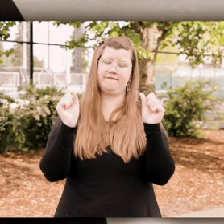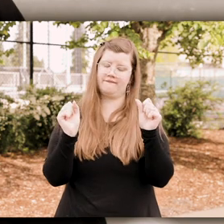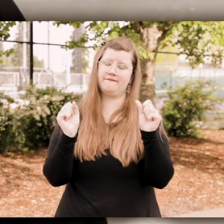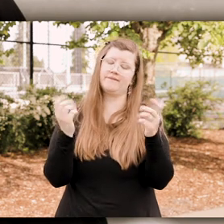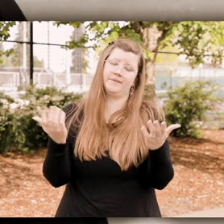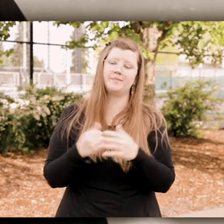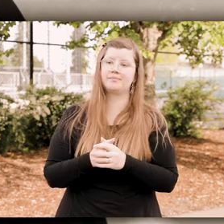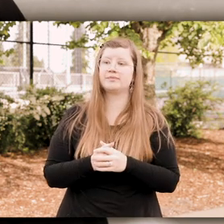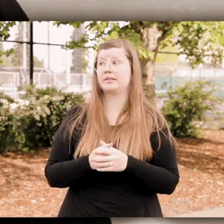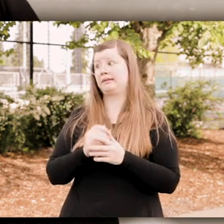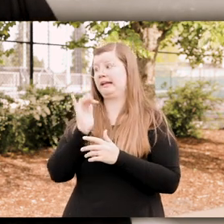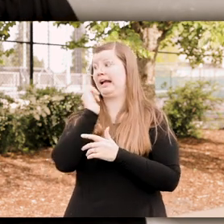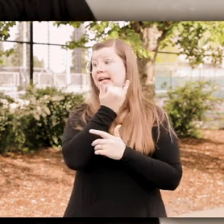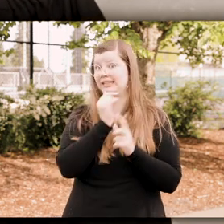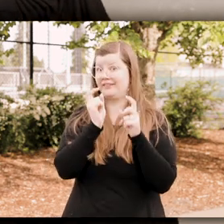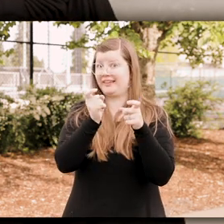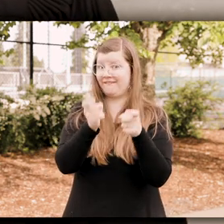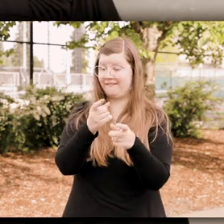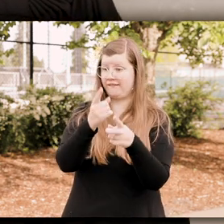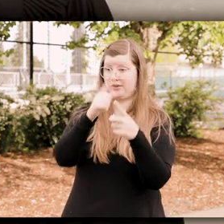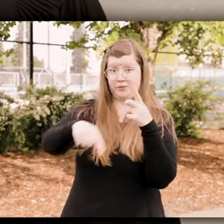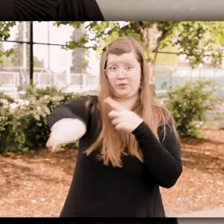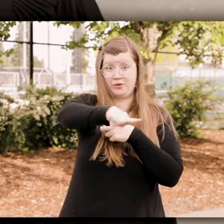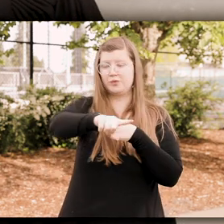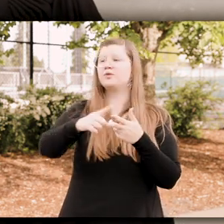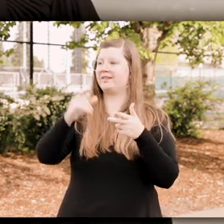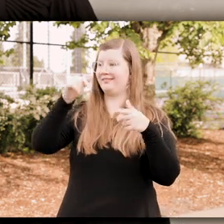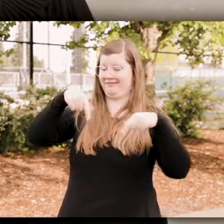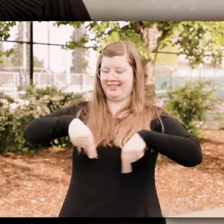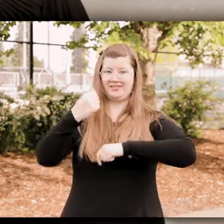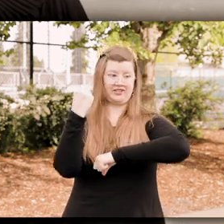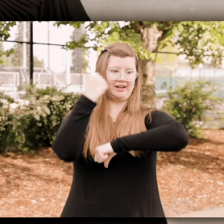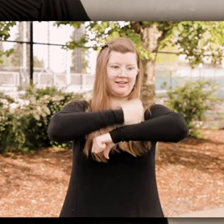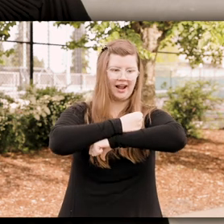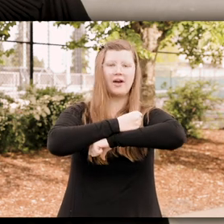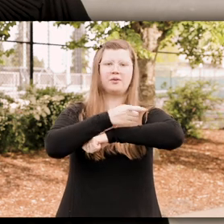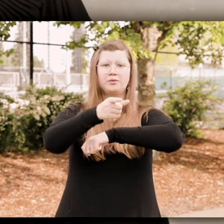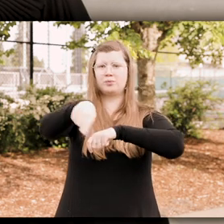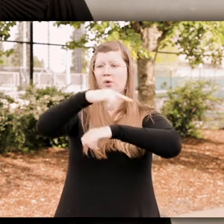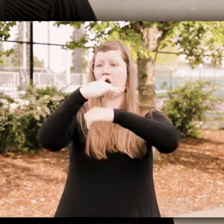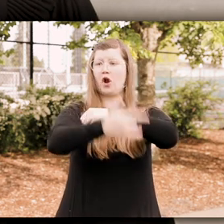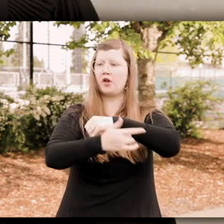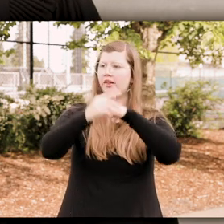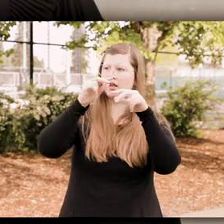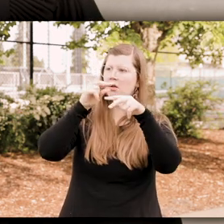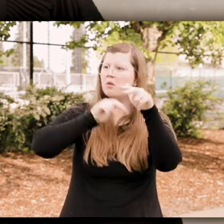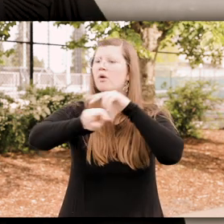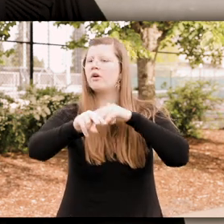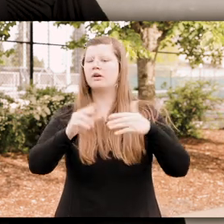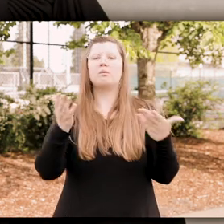accident. The shutdown's given you an early glimpse into adulthood, the way life will go after you leave our hallowed